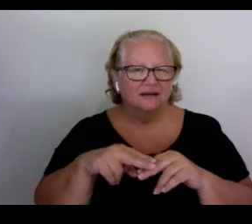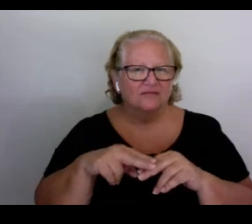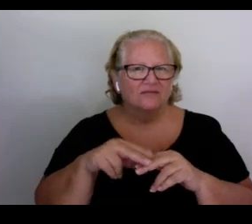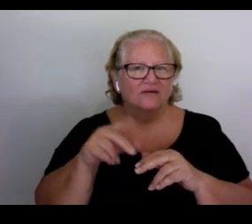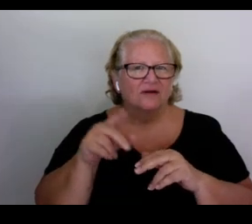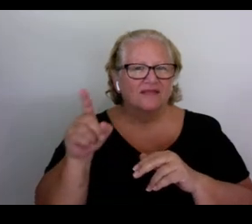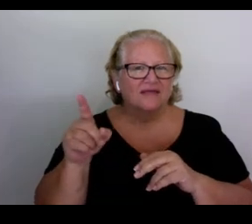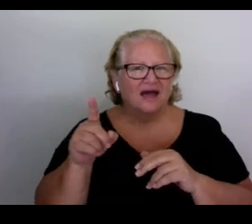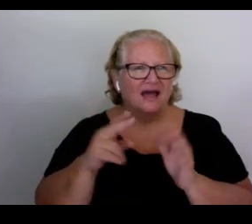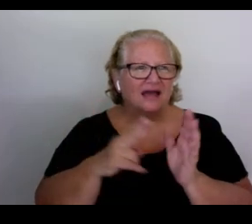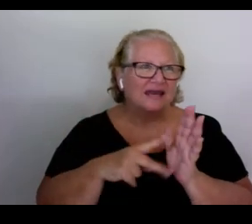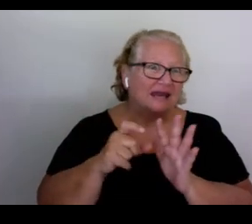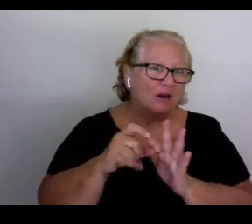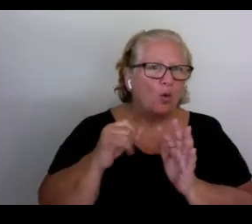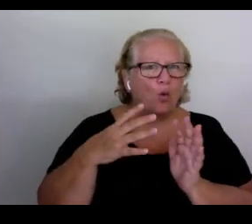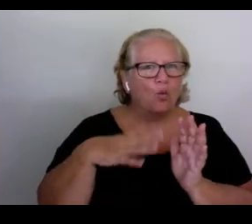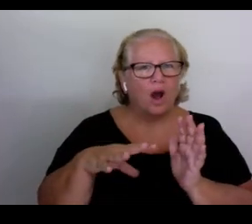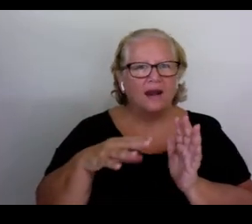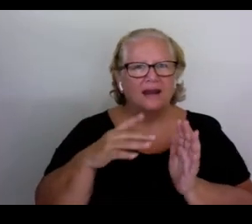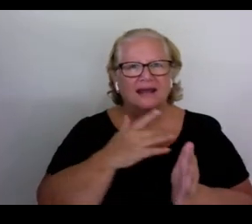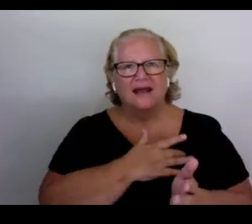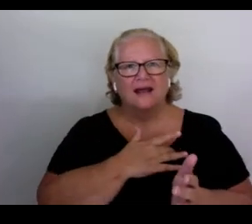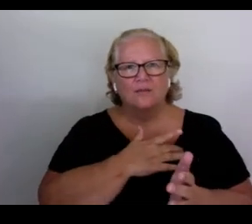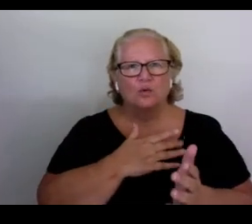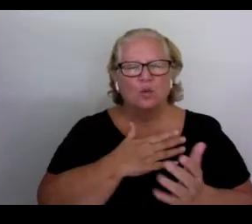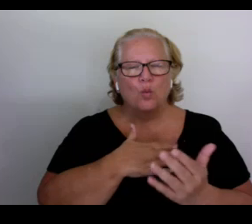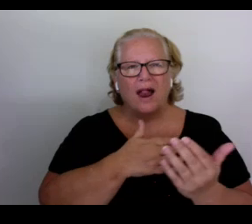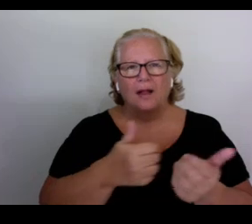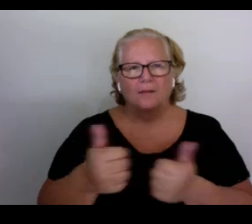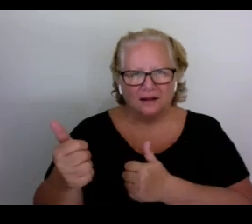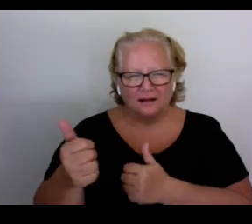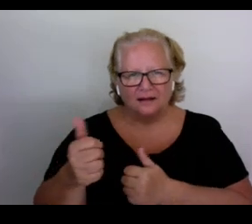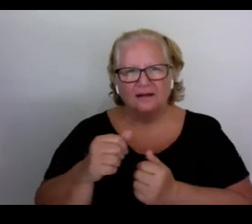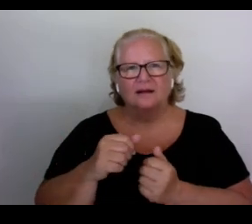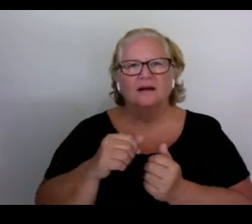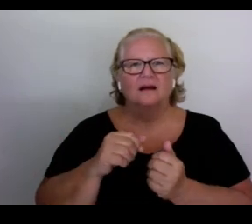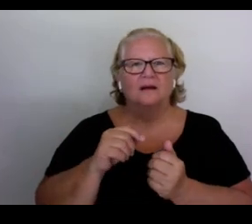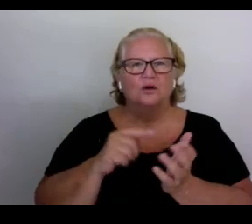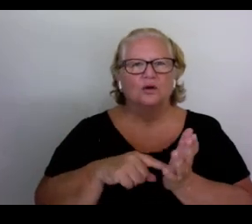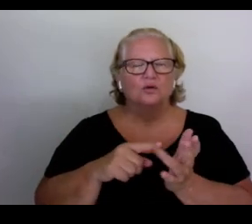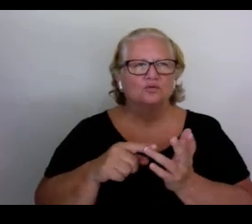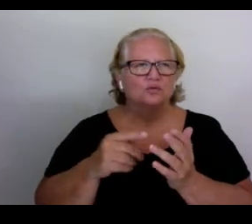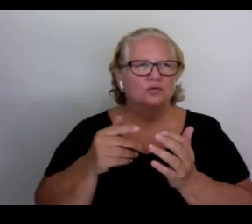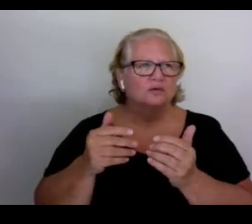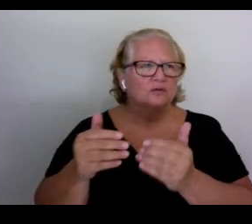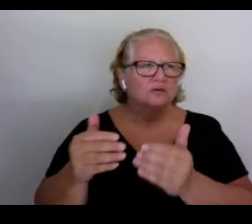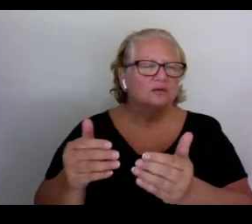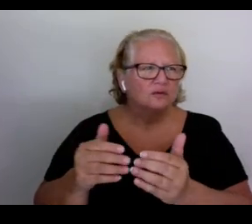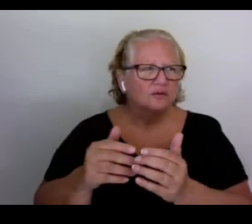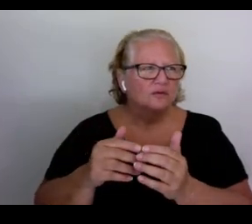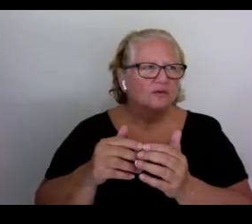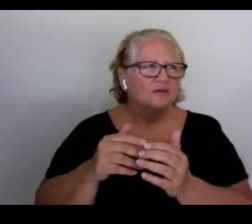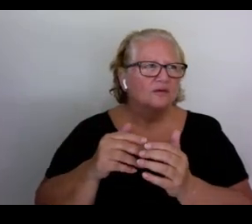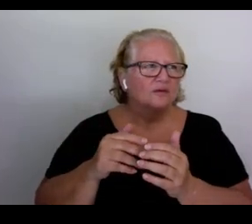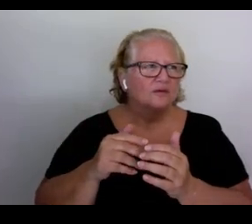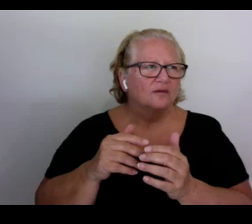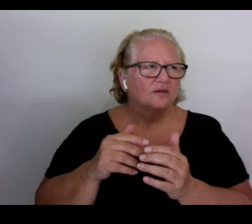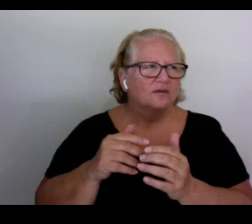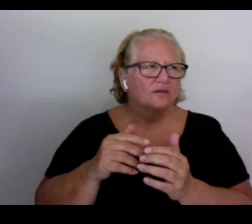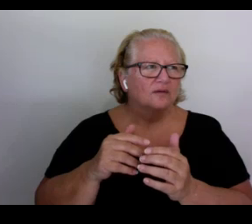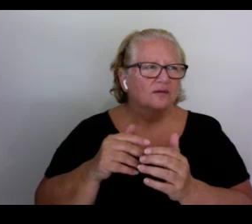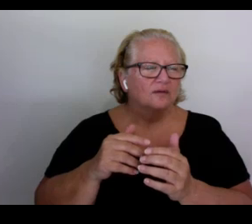they need or want any emotional wellbeing assistance or counselling to move forward, as this case scenario, I think referring